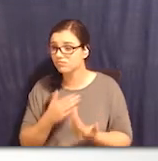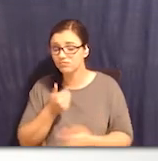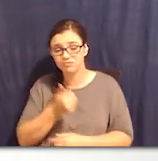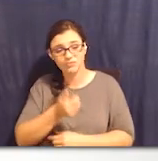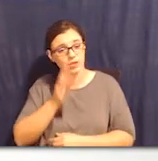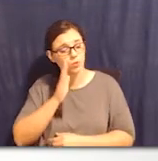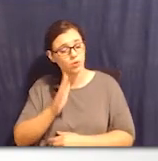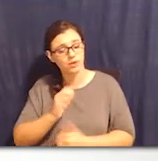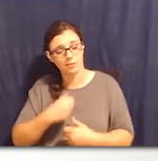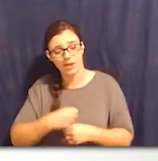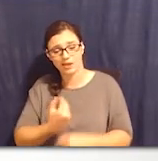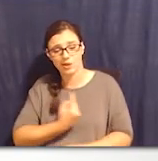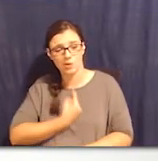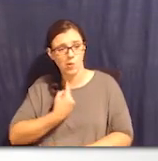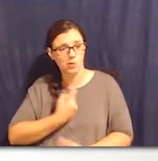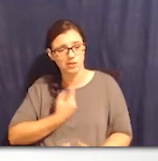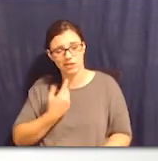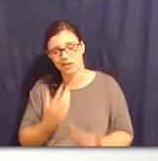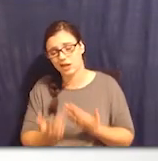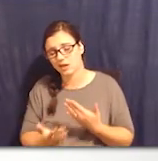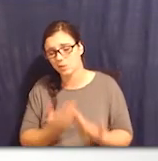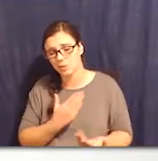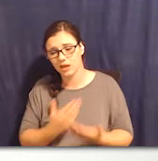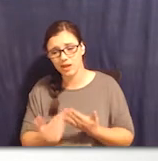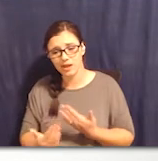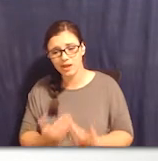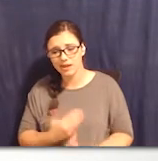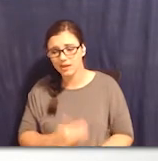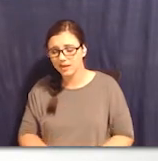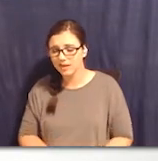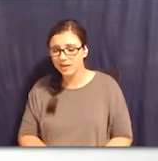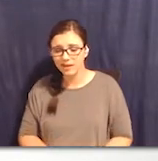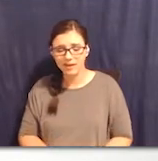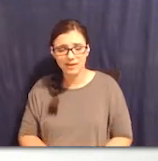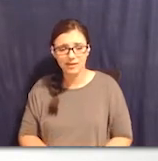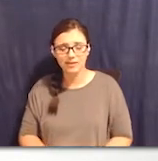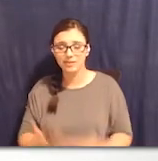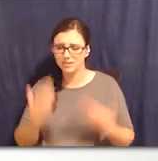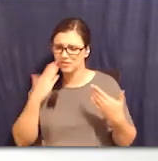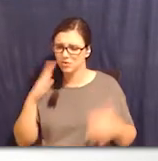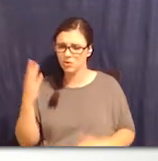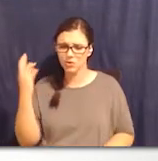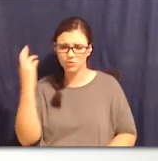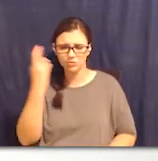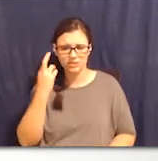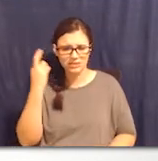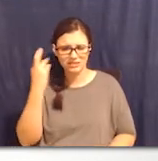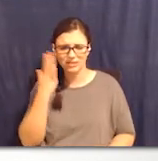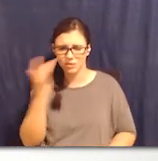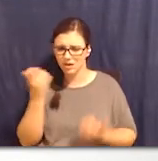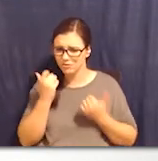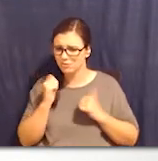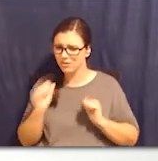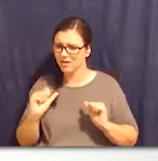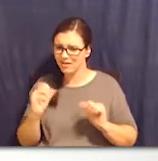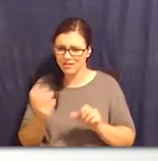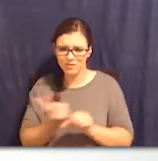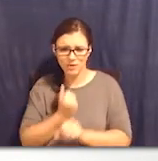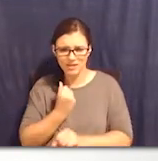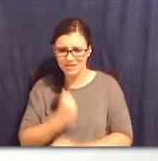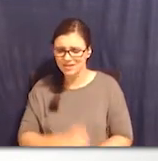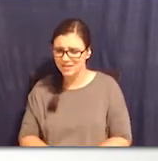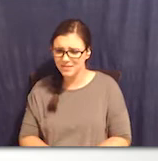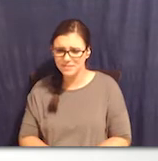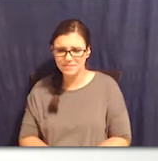It don't matter, you'll just make 'em lonely anyhow. Don't know why